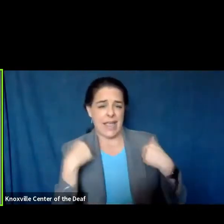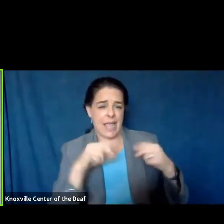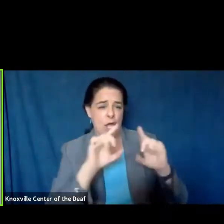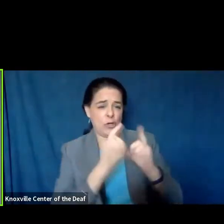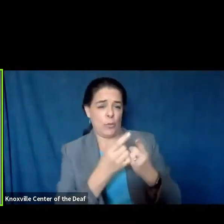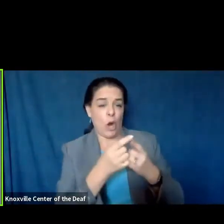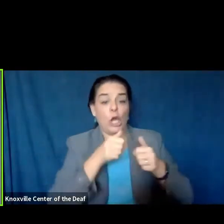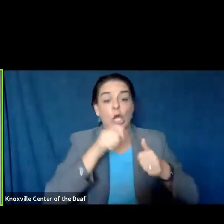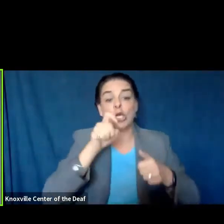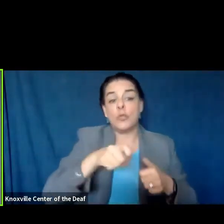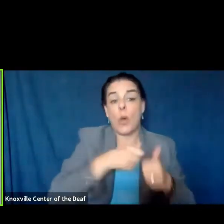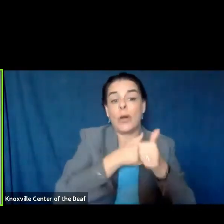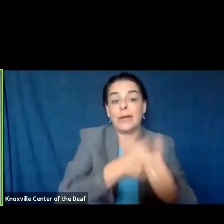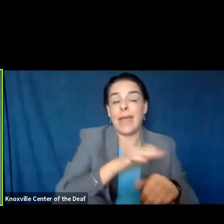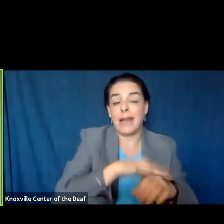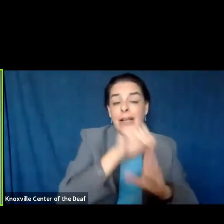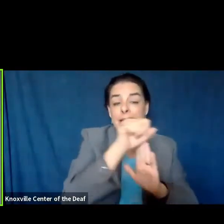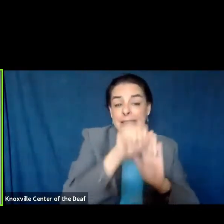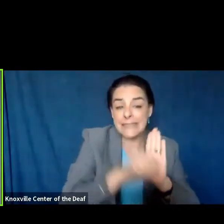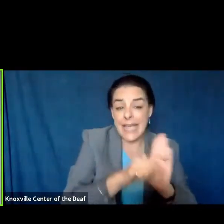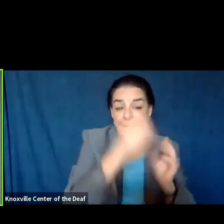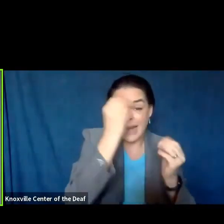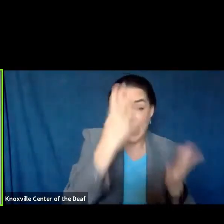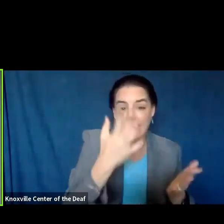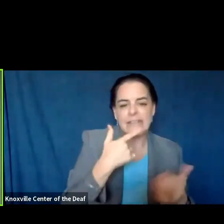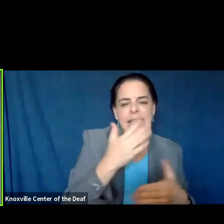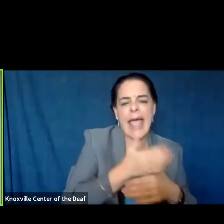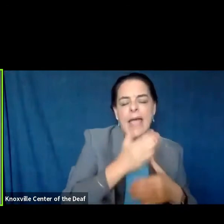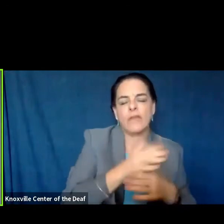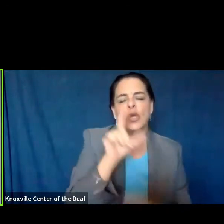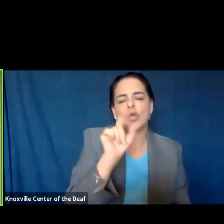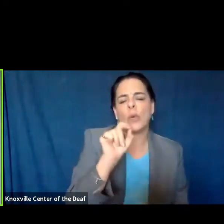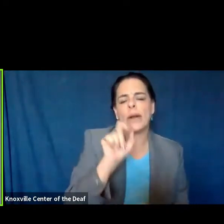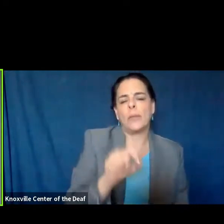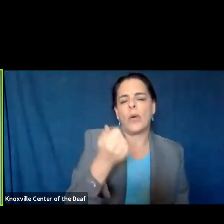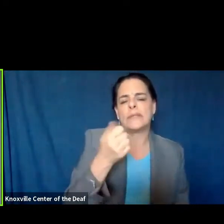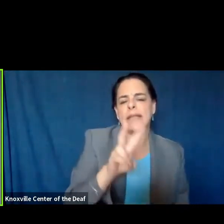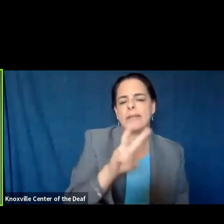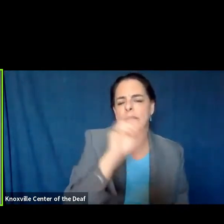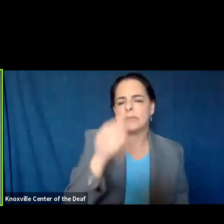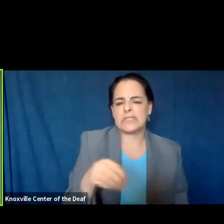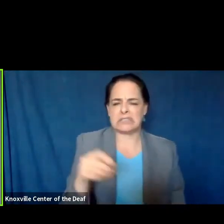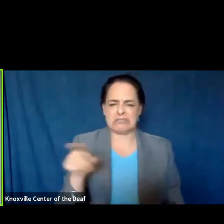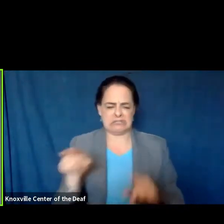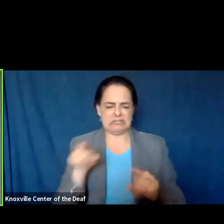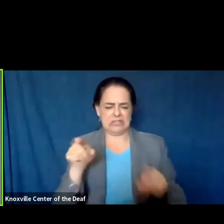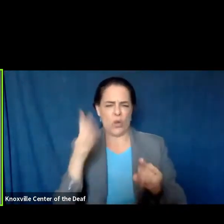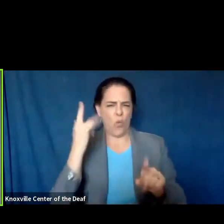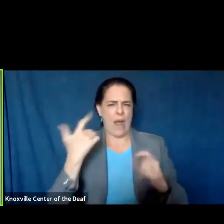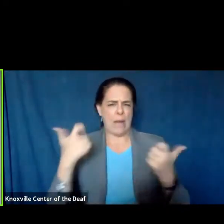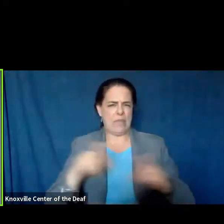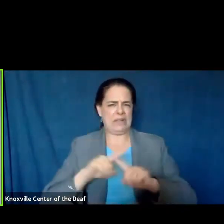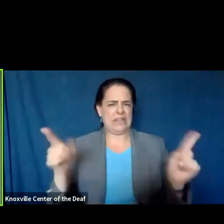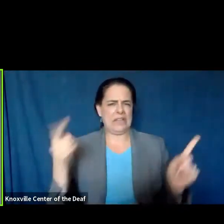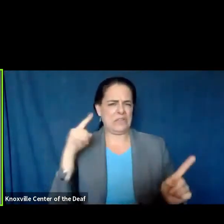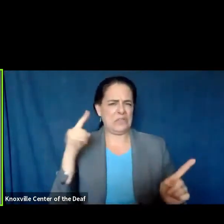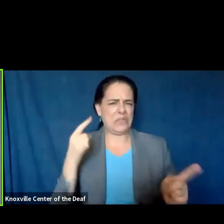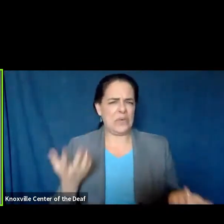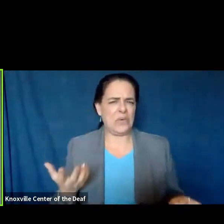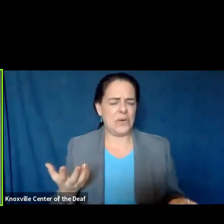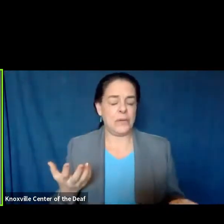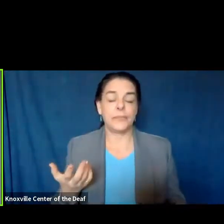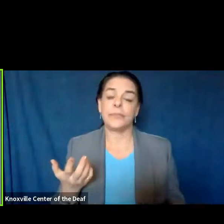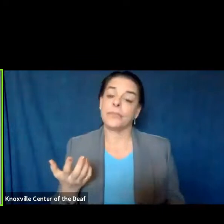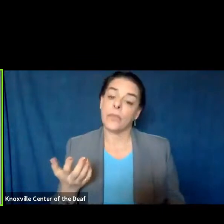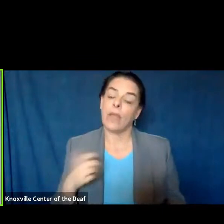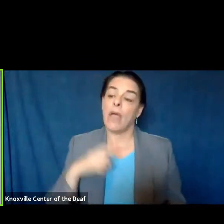state data, reports a 7-day average of 20.17%. Why such a big difference? I think those days, again, I think